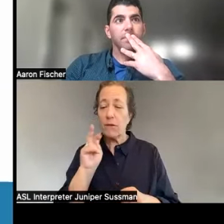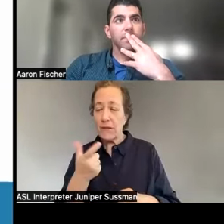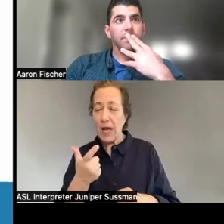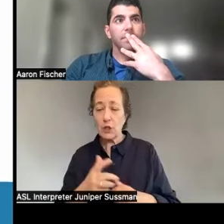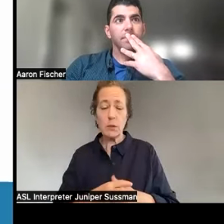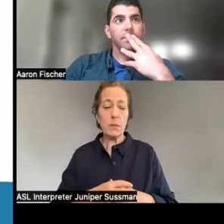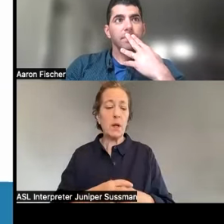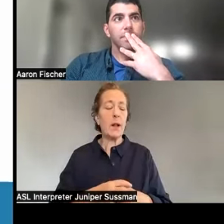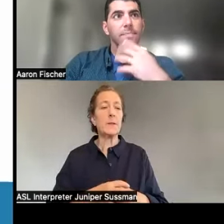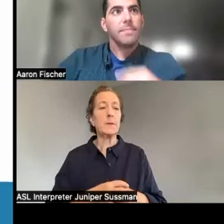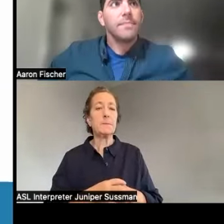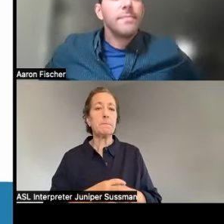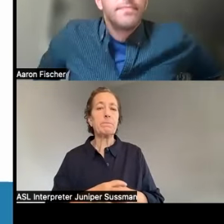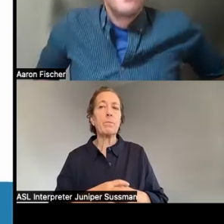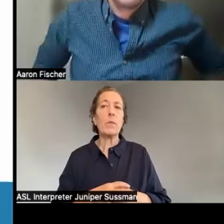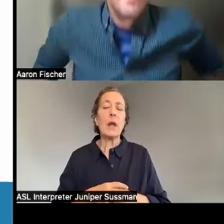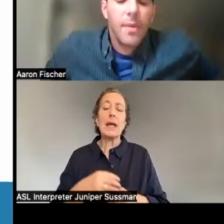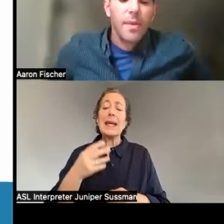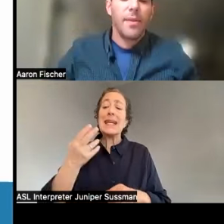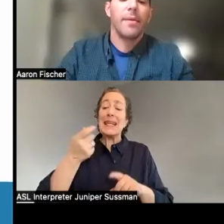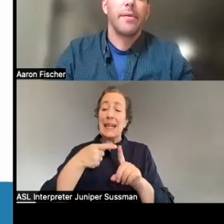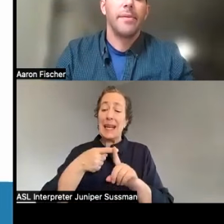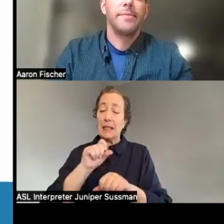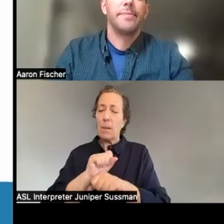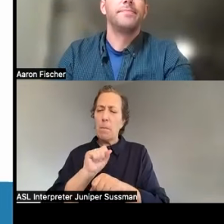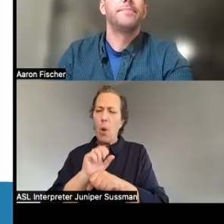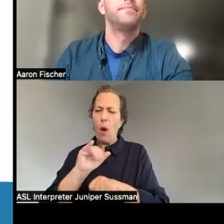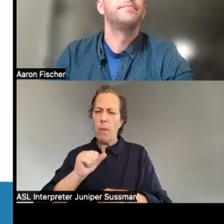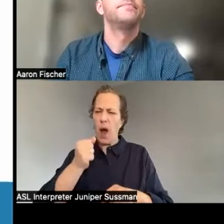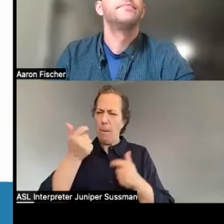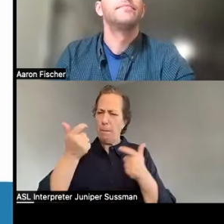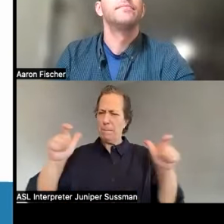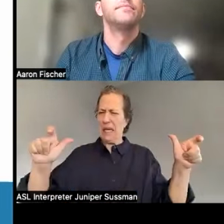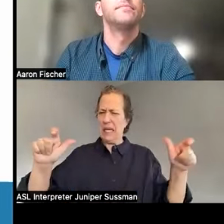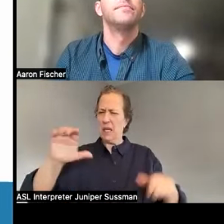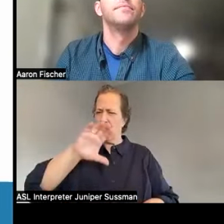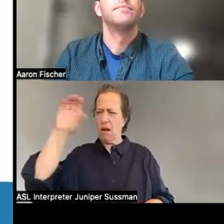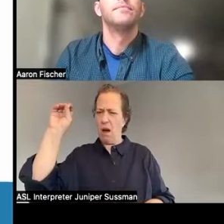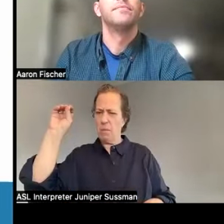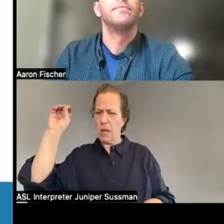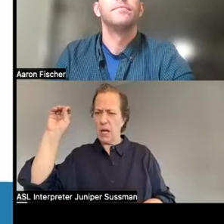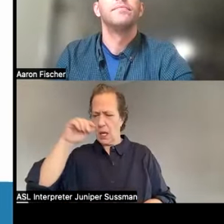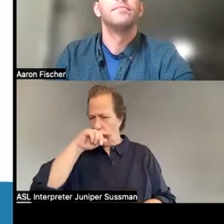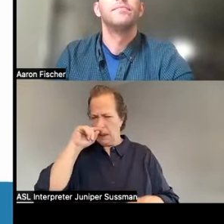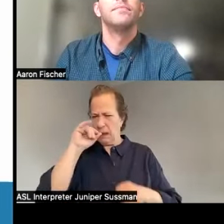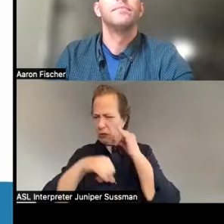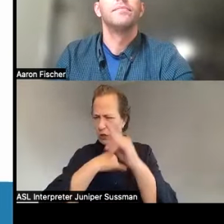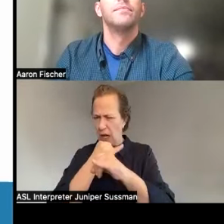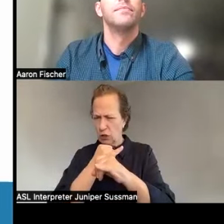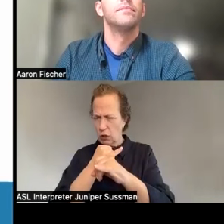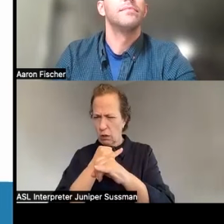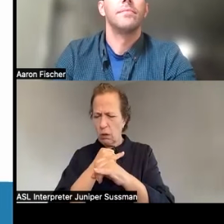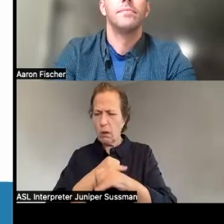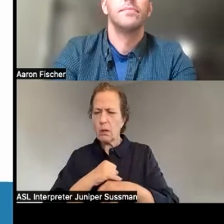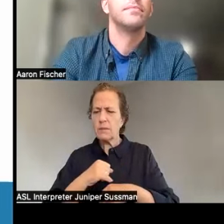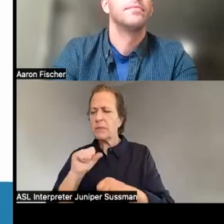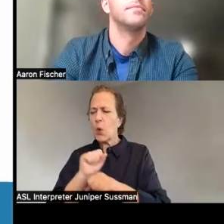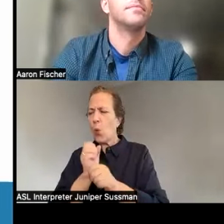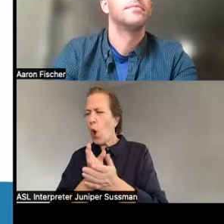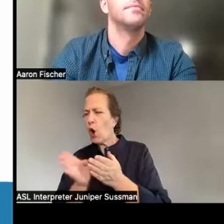farm to farm daily, he is employed by a large multinational corporation who hired him through an H-2A guest worker